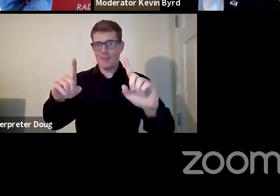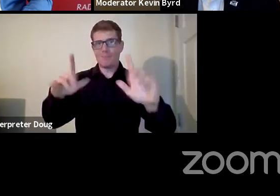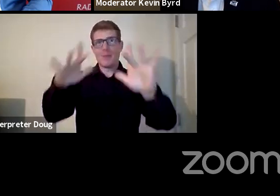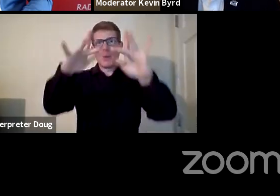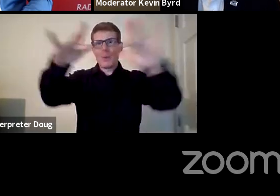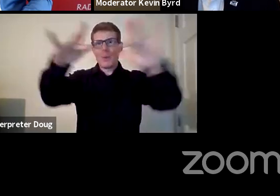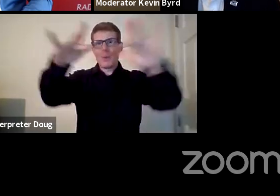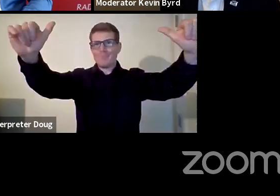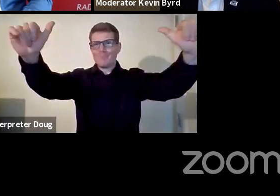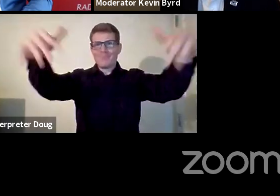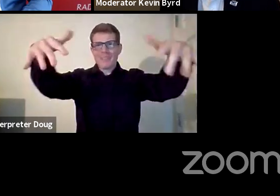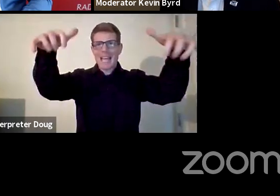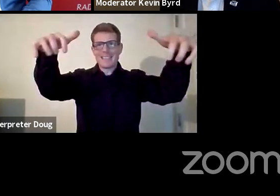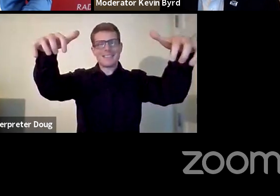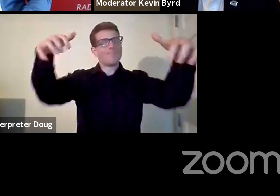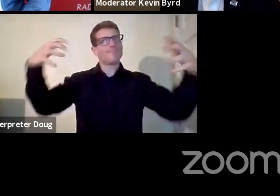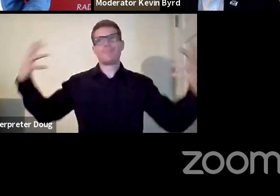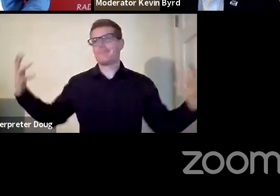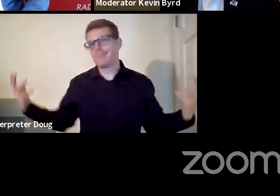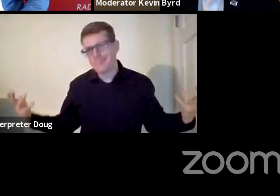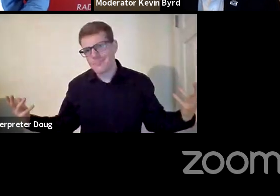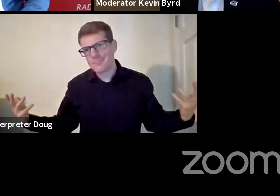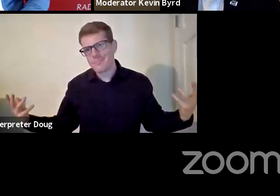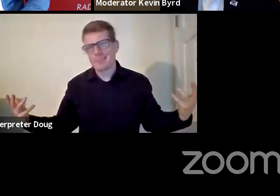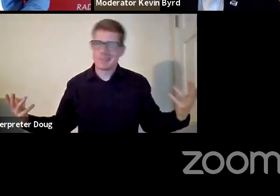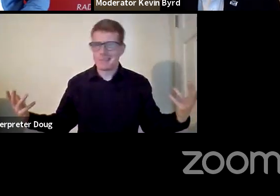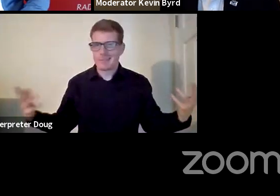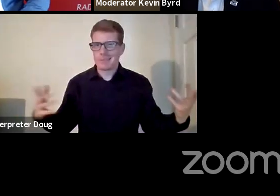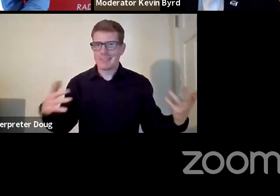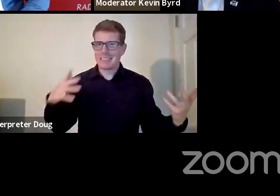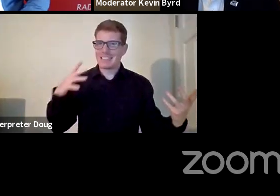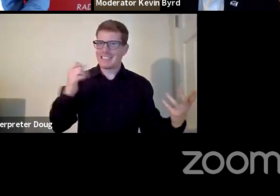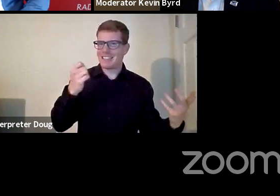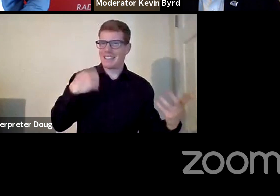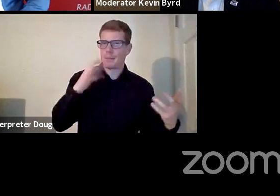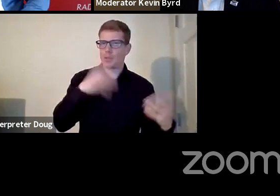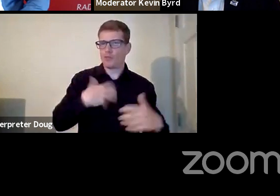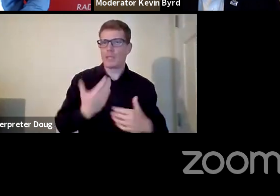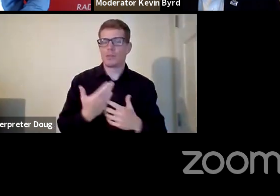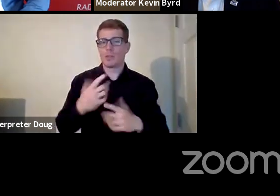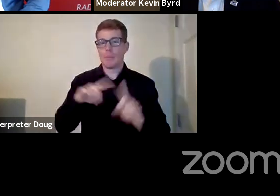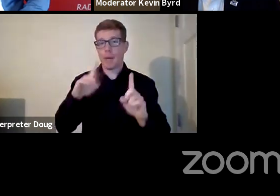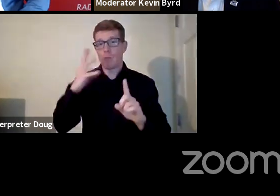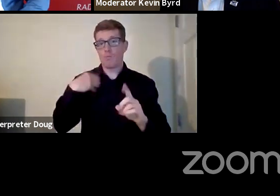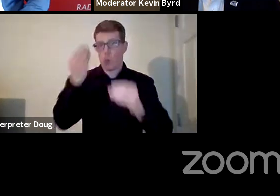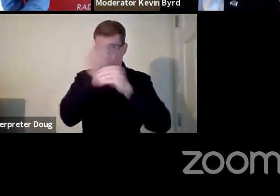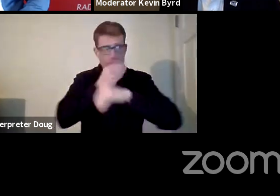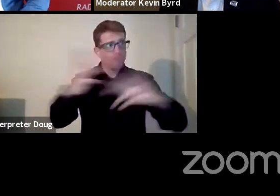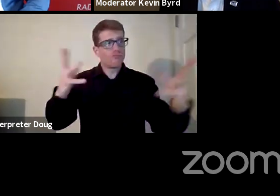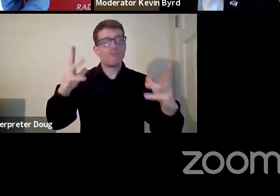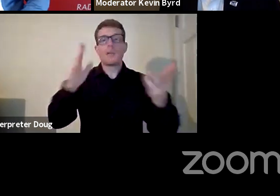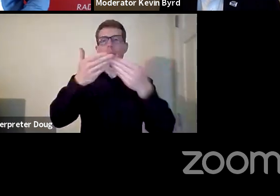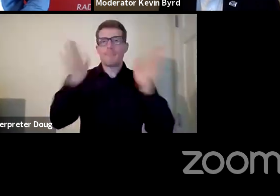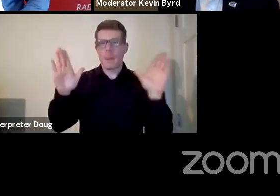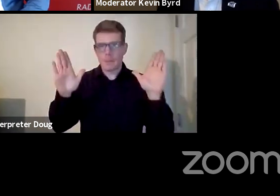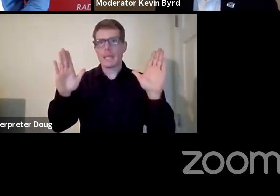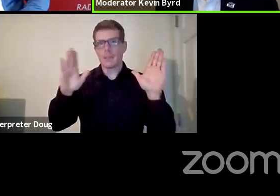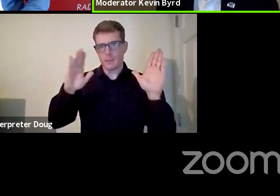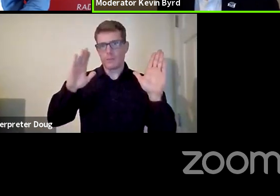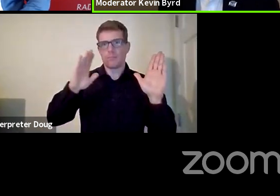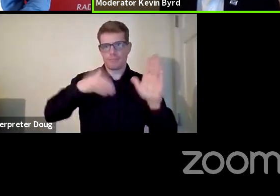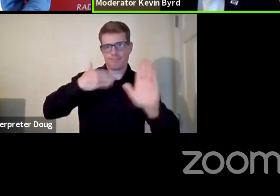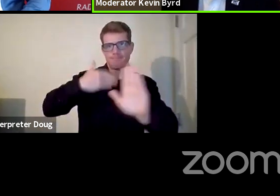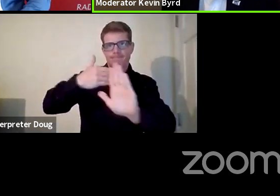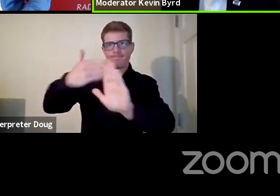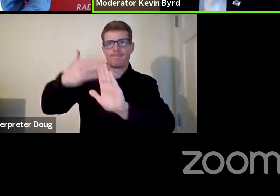we'll keep everyone informed as we make decisions and as the situation becomes clearer. But I'm optimistic. Thanks